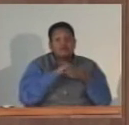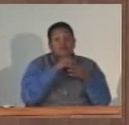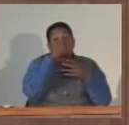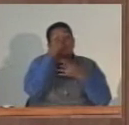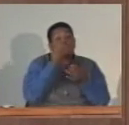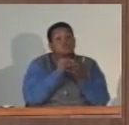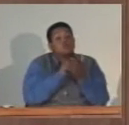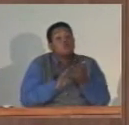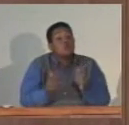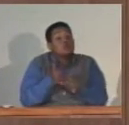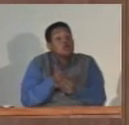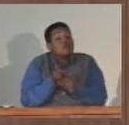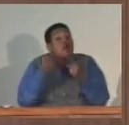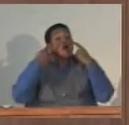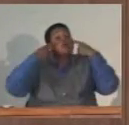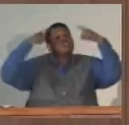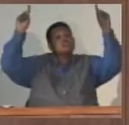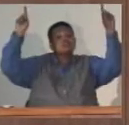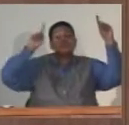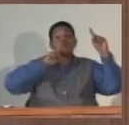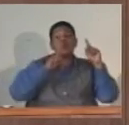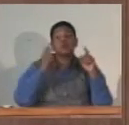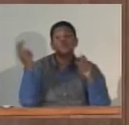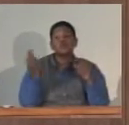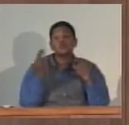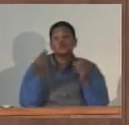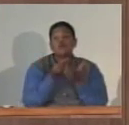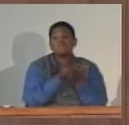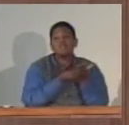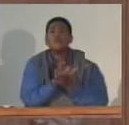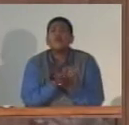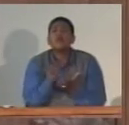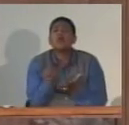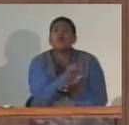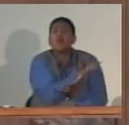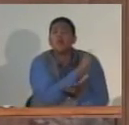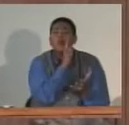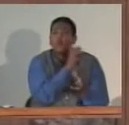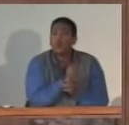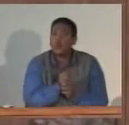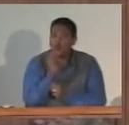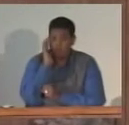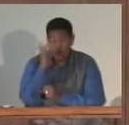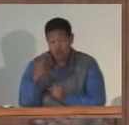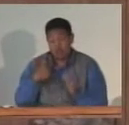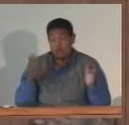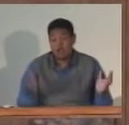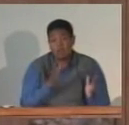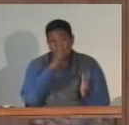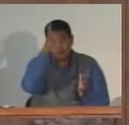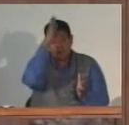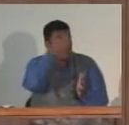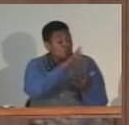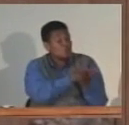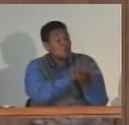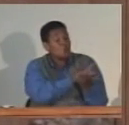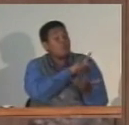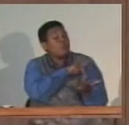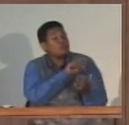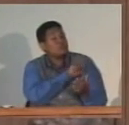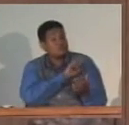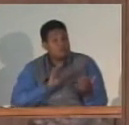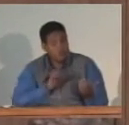interest of student achievement and the efficient use of financial resources. We encourage parents and school personnel to